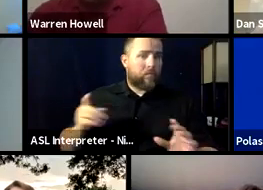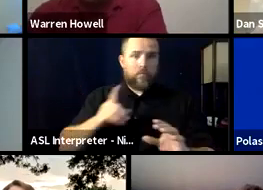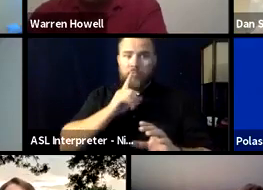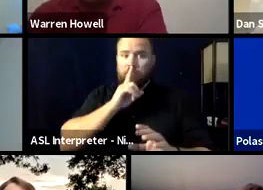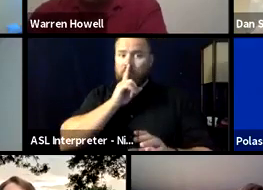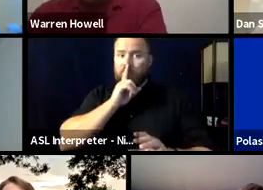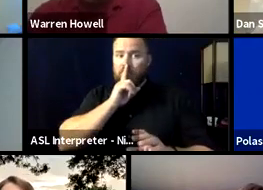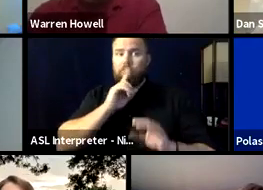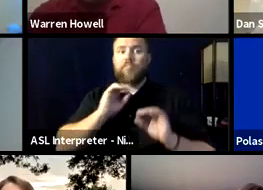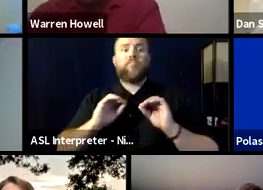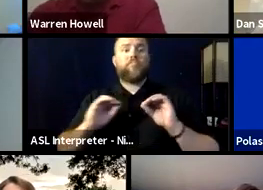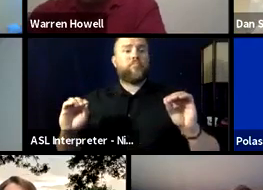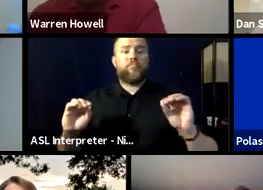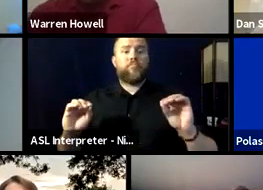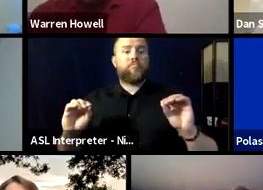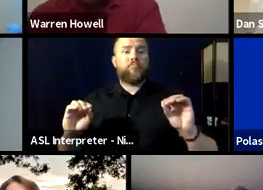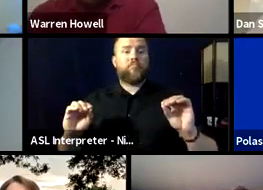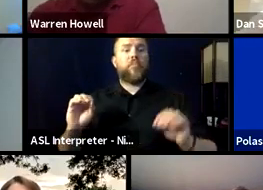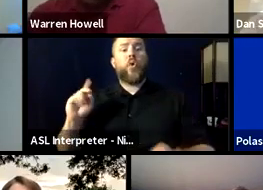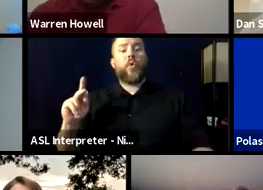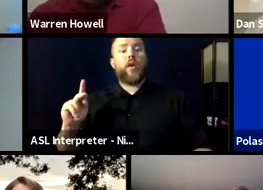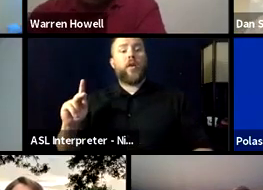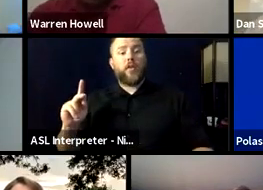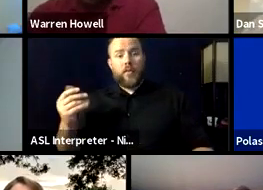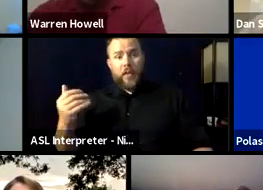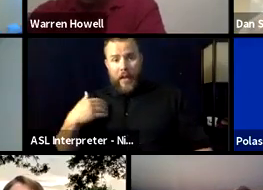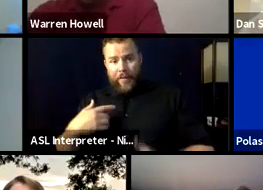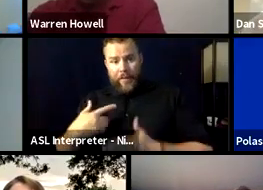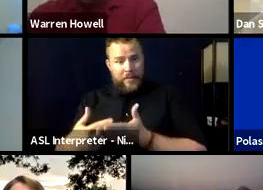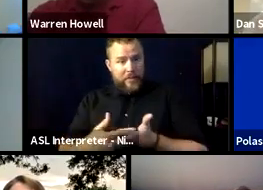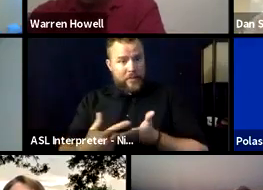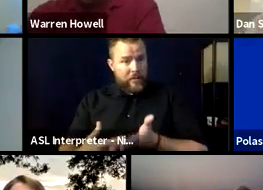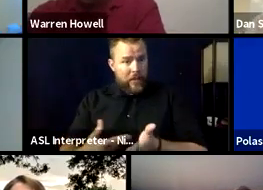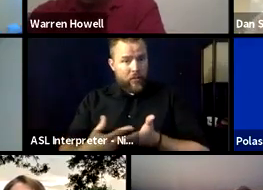Okay, I don't hear any. Is there any discussion?